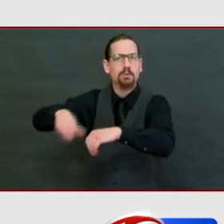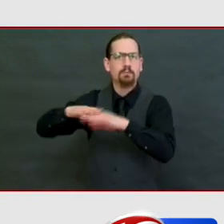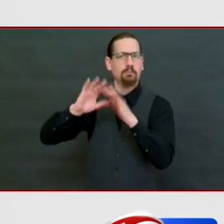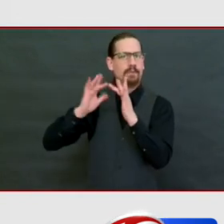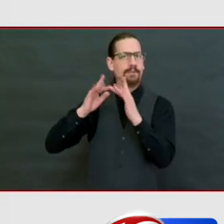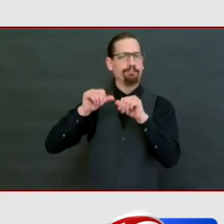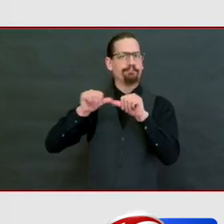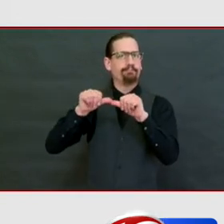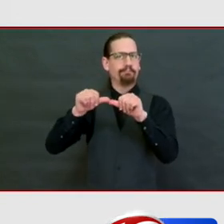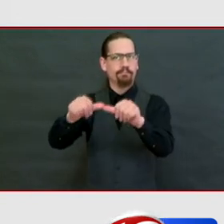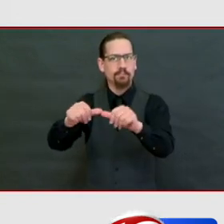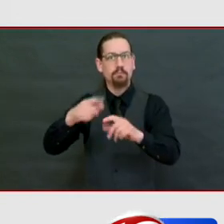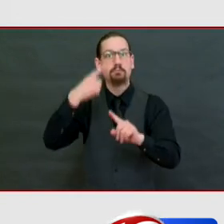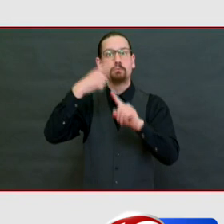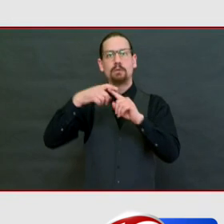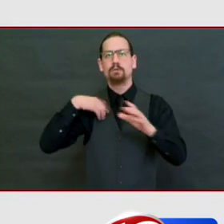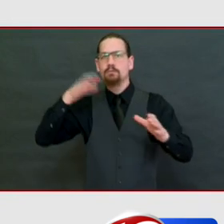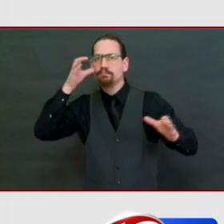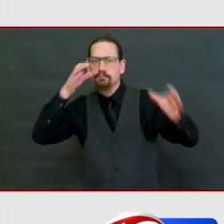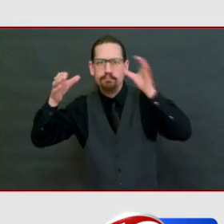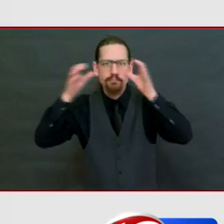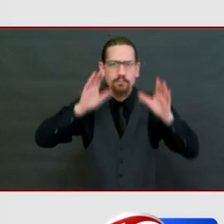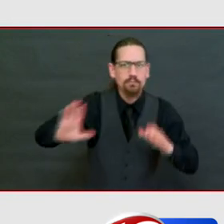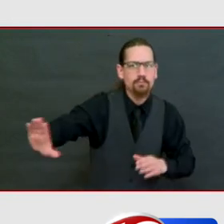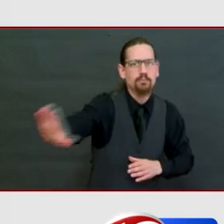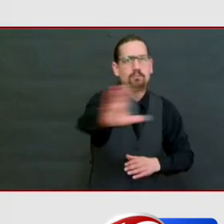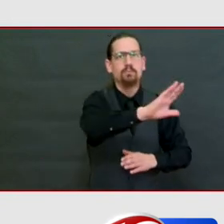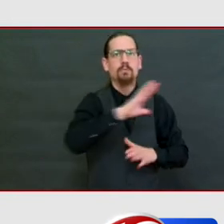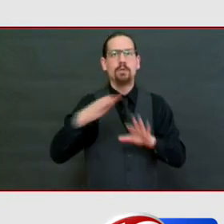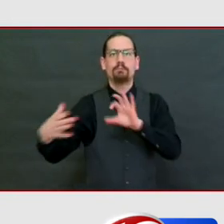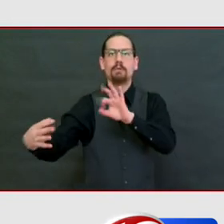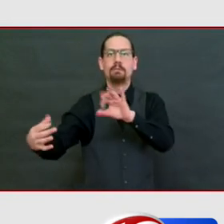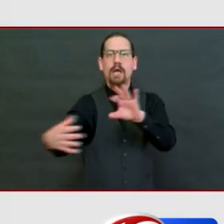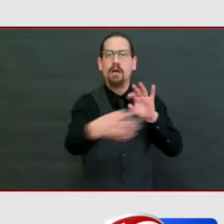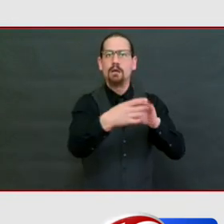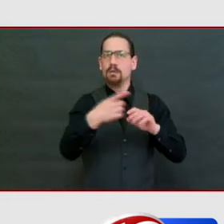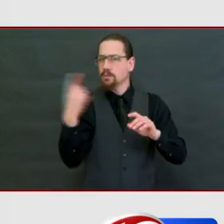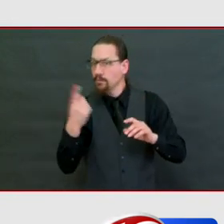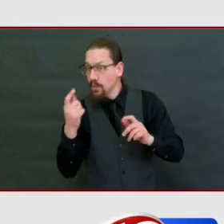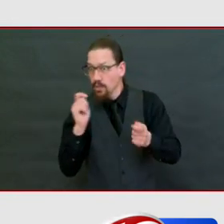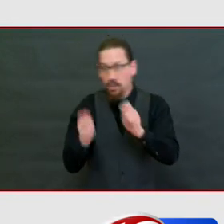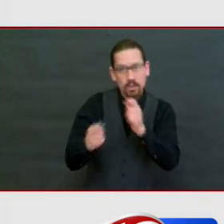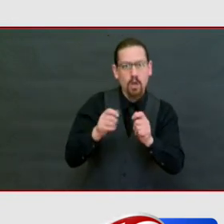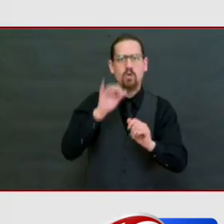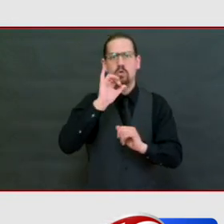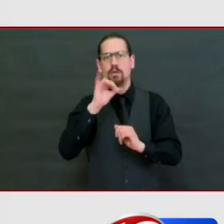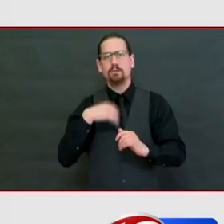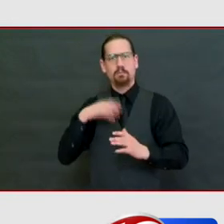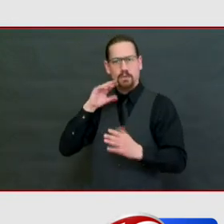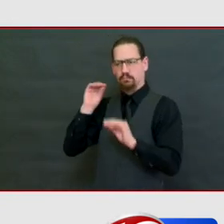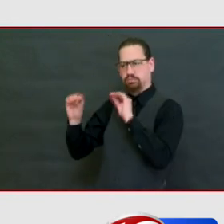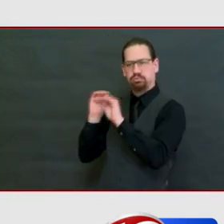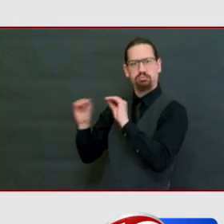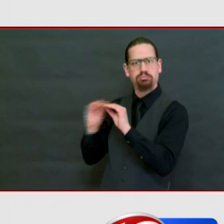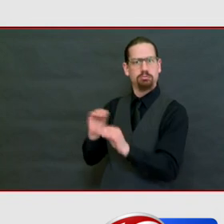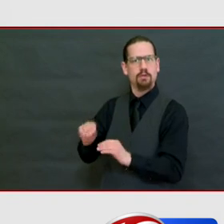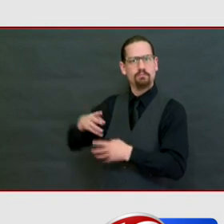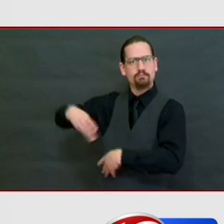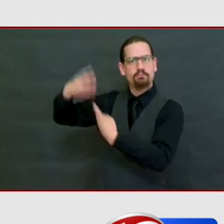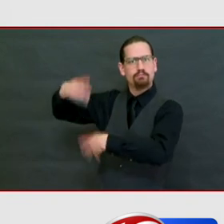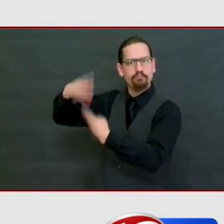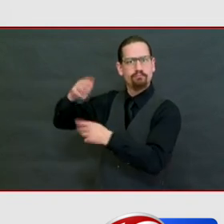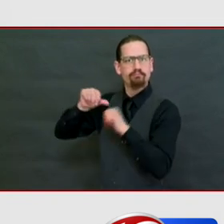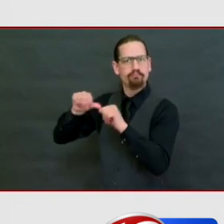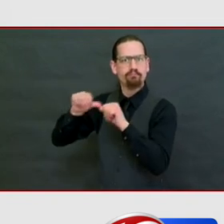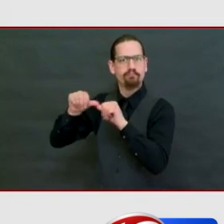want to emphasize, we are in this together. No one's ever done this before, so we have to be talking to one another. I'm going to be